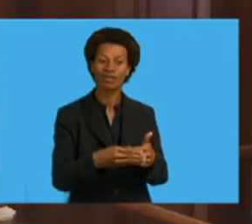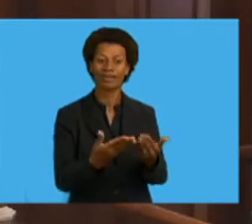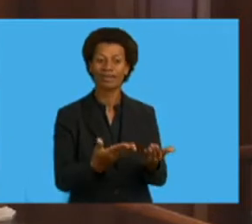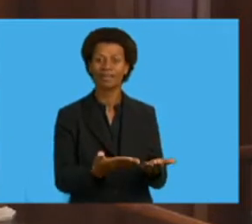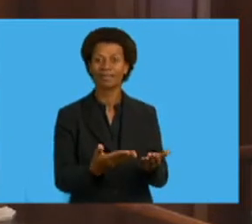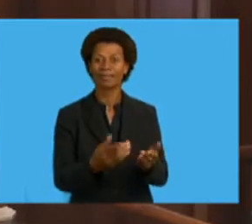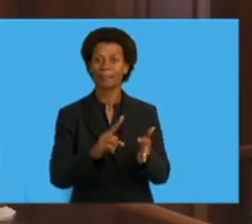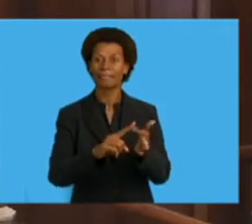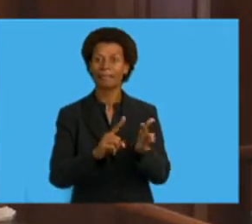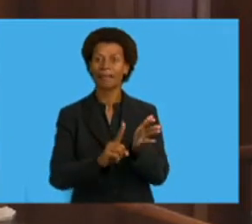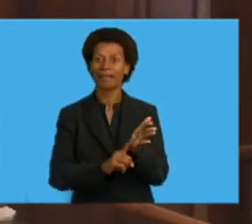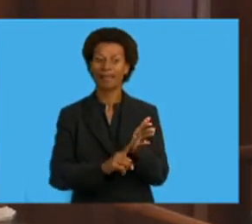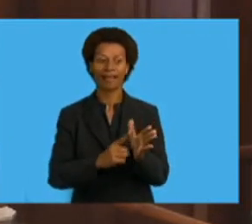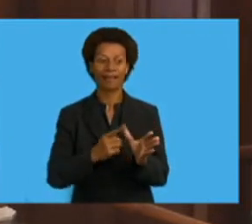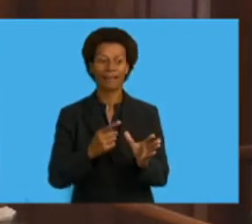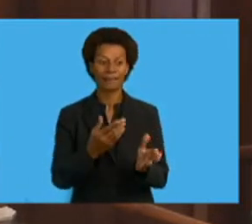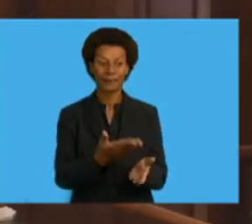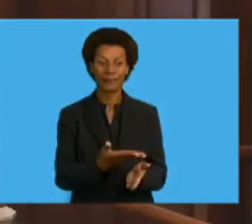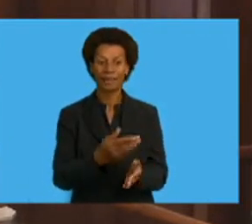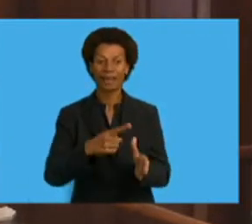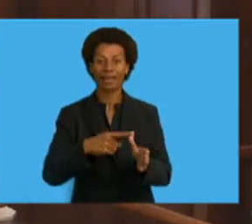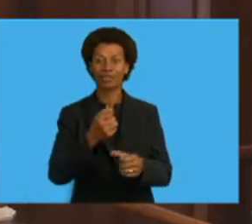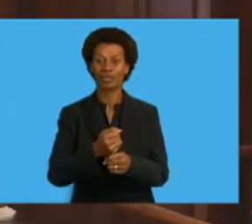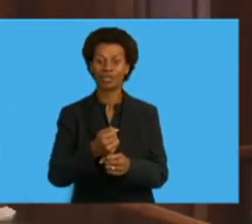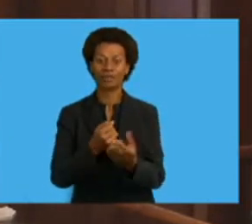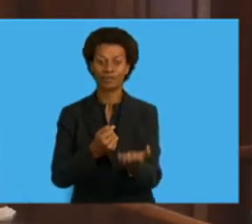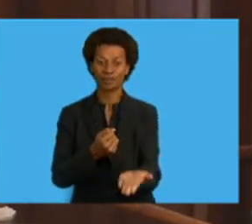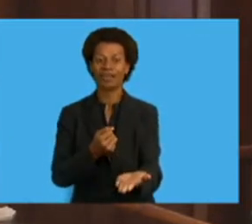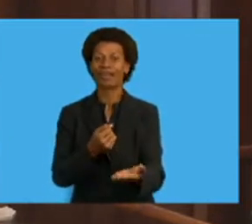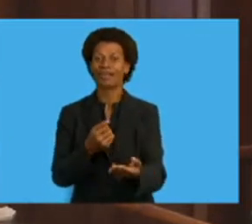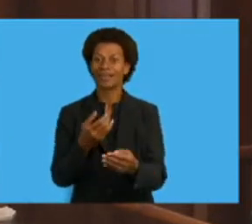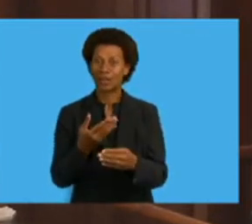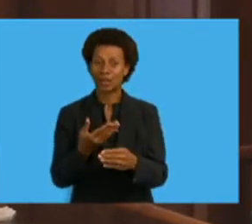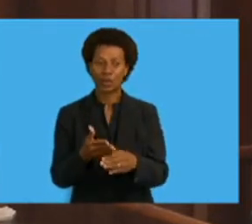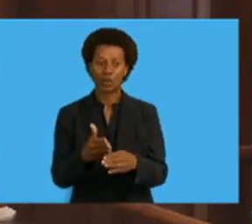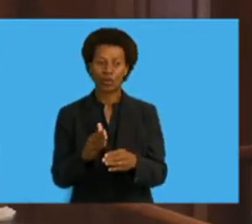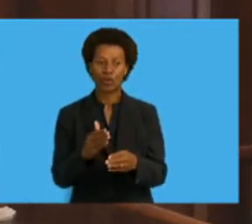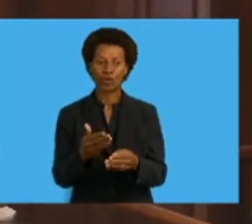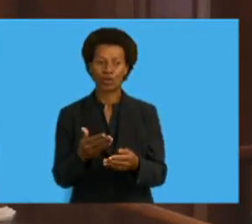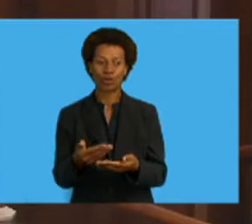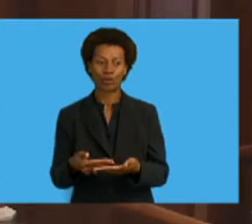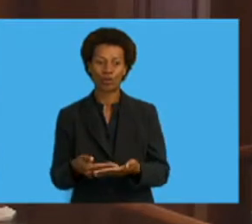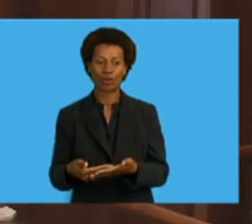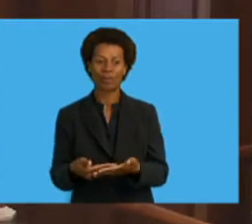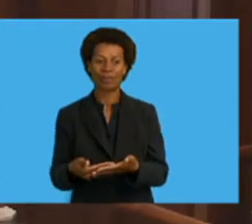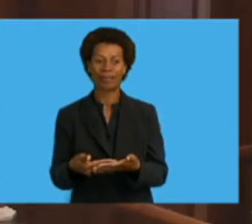on Friday of a new member of their family, a baby girl called Iman.